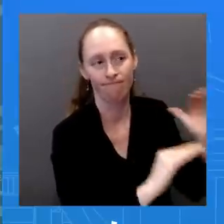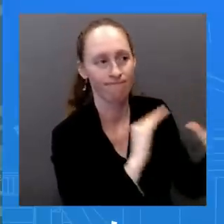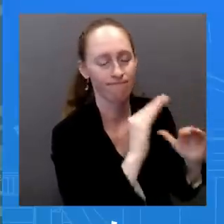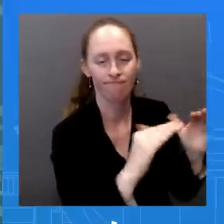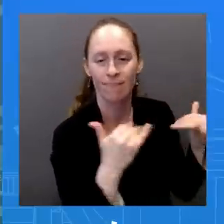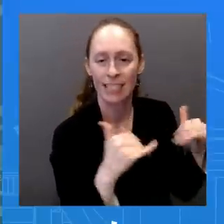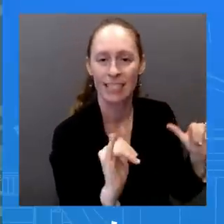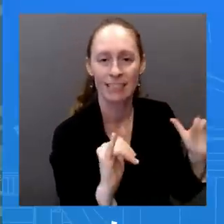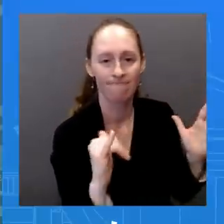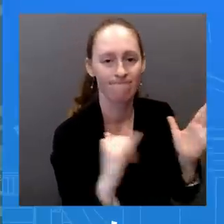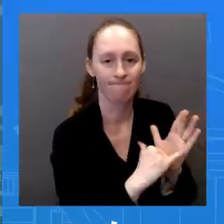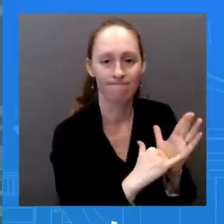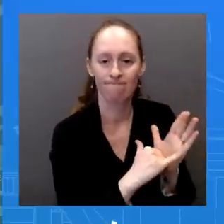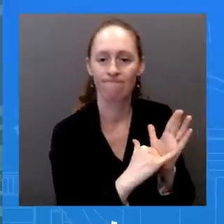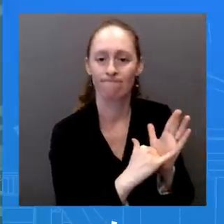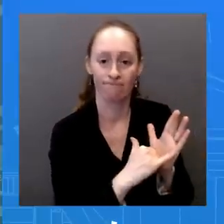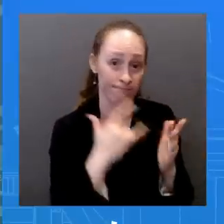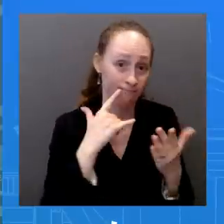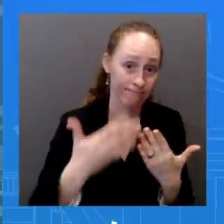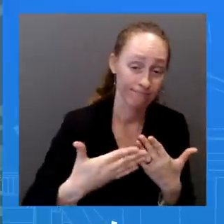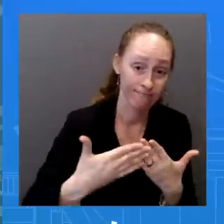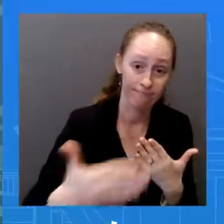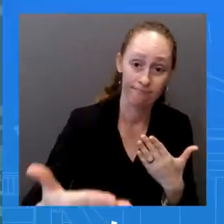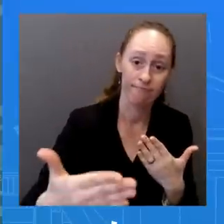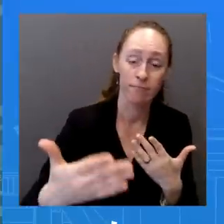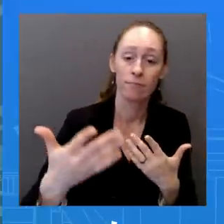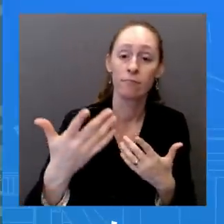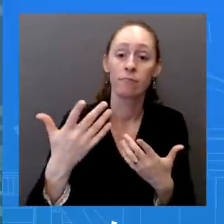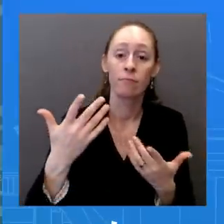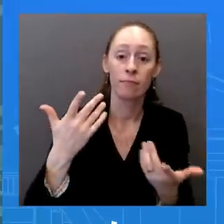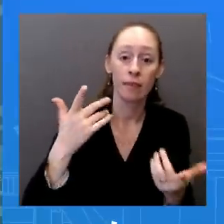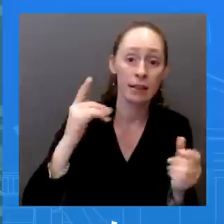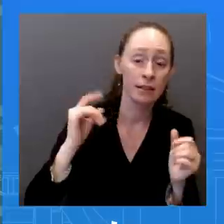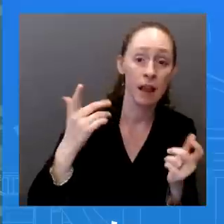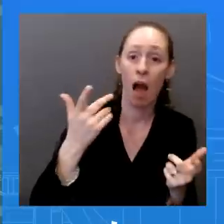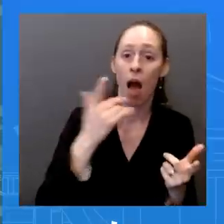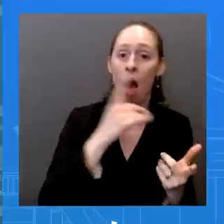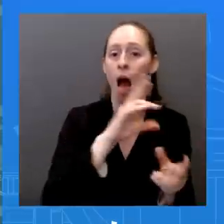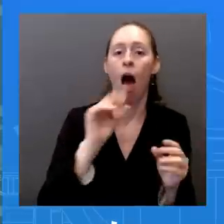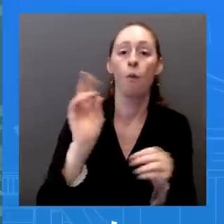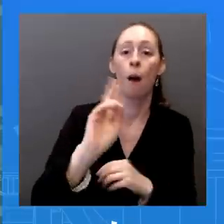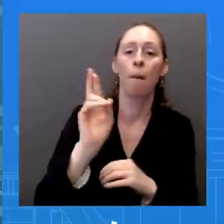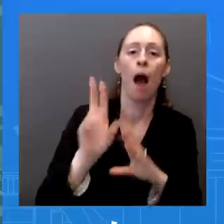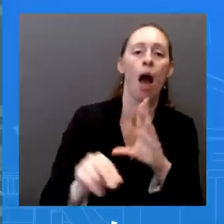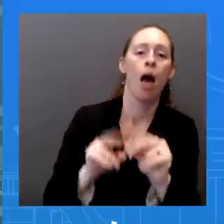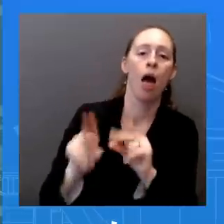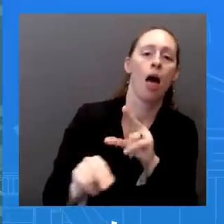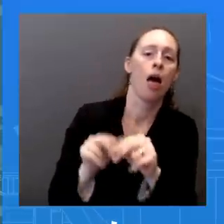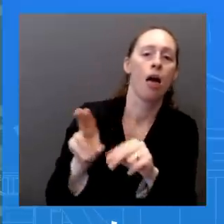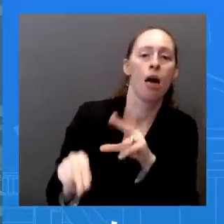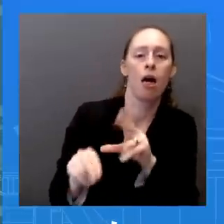new excuses for why they do not want to ensure that the U.S. remains